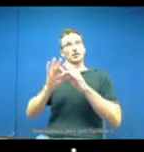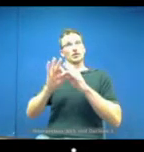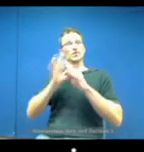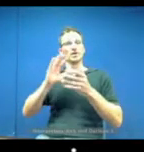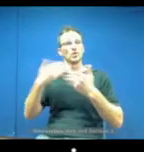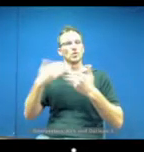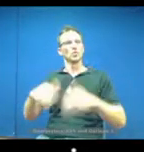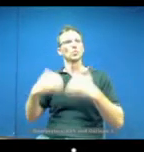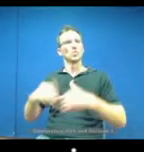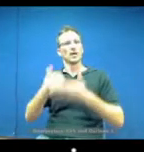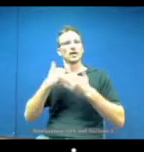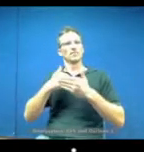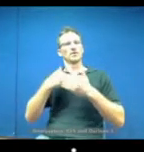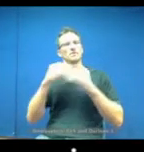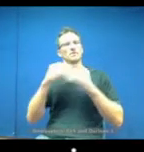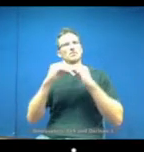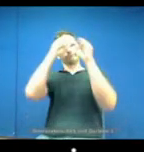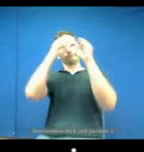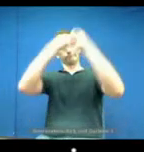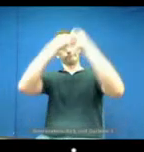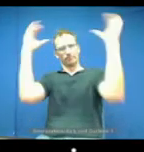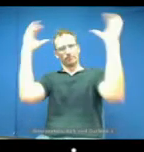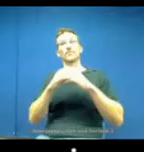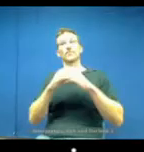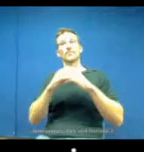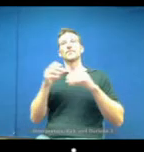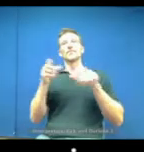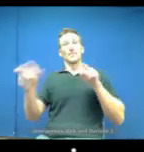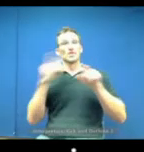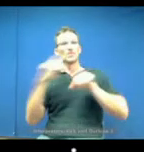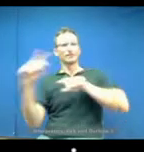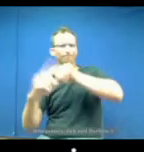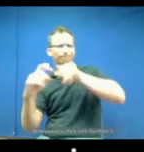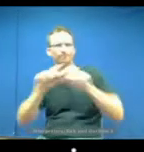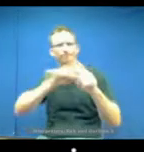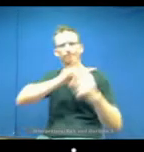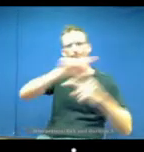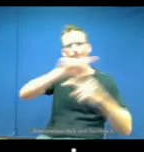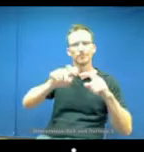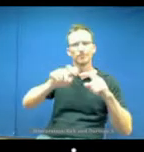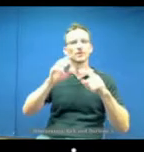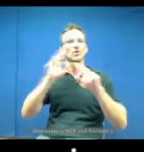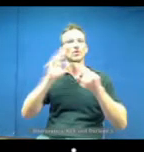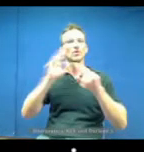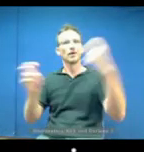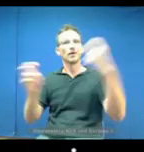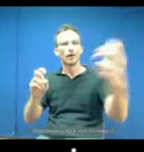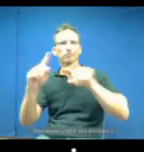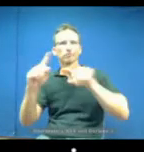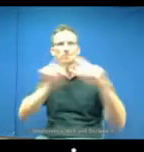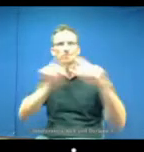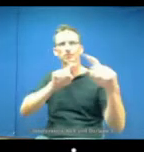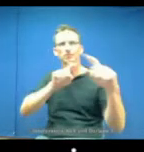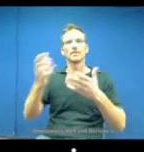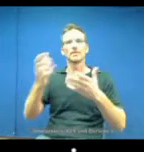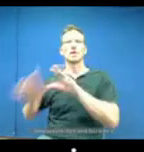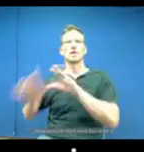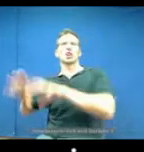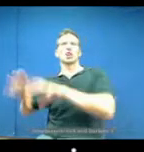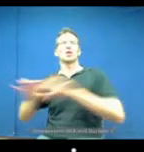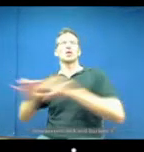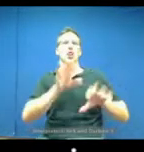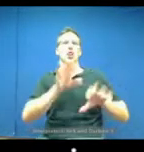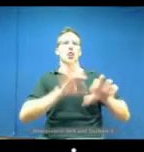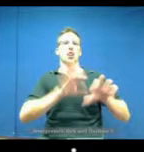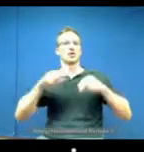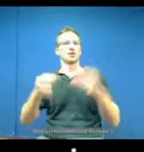in court, examining each other. There will be side conversations between them